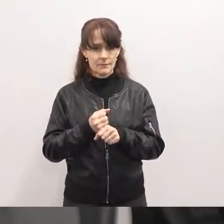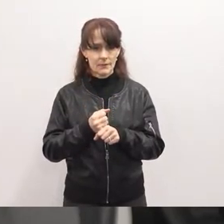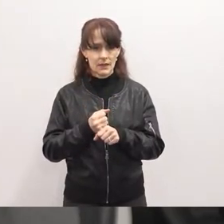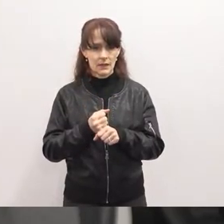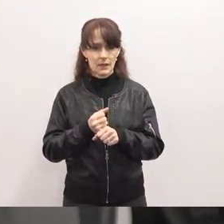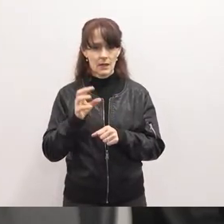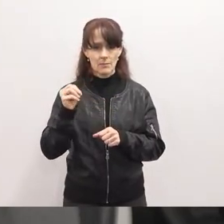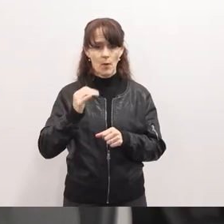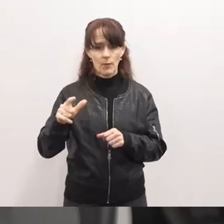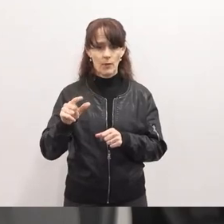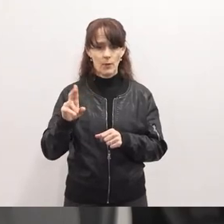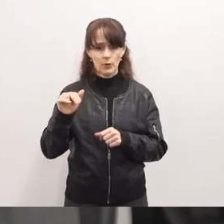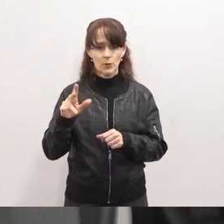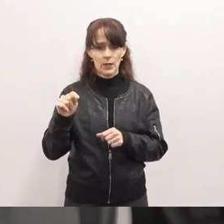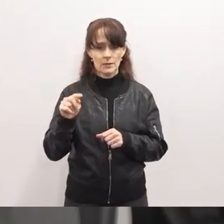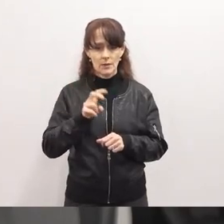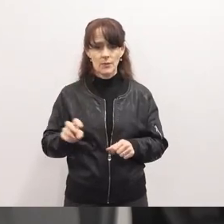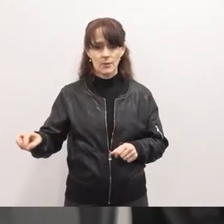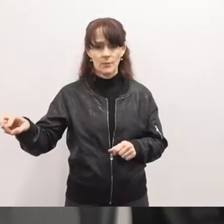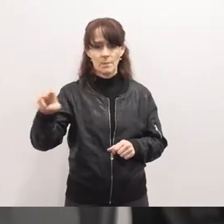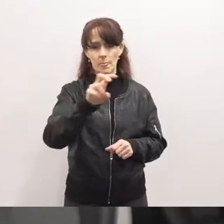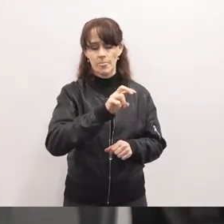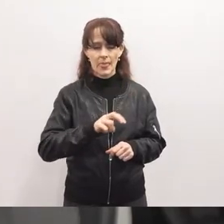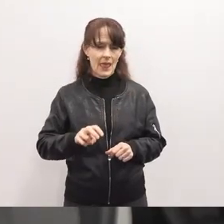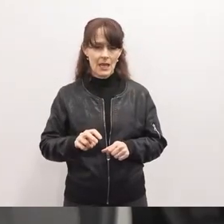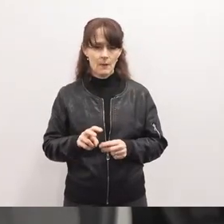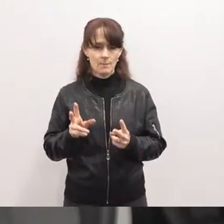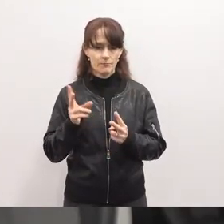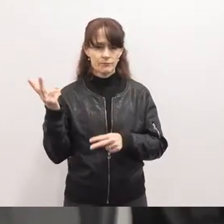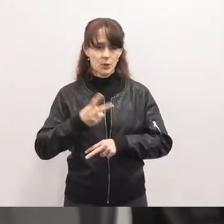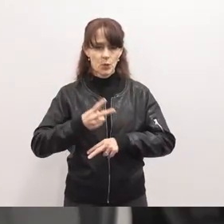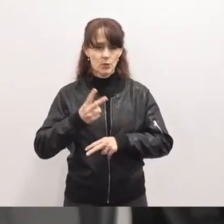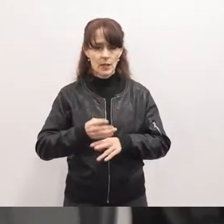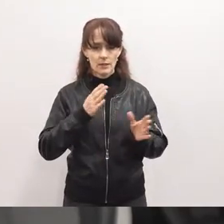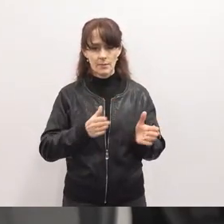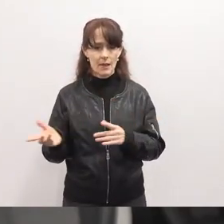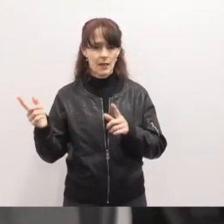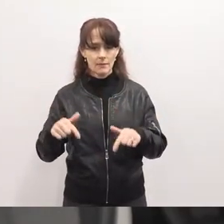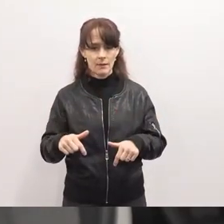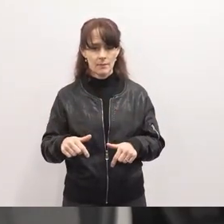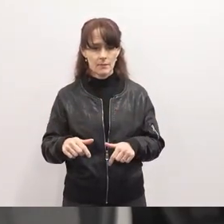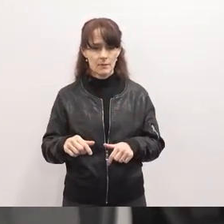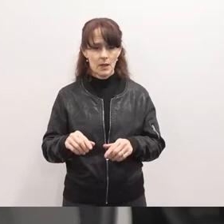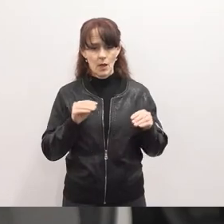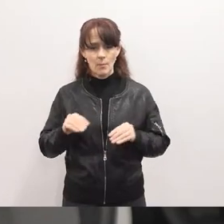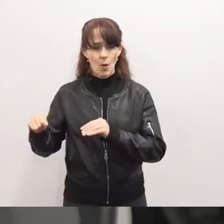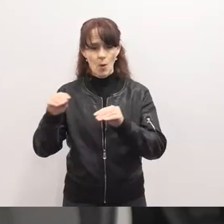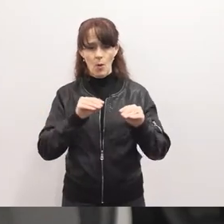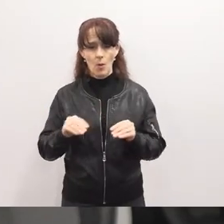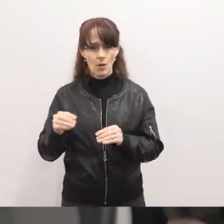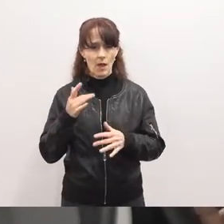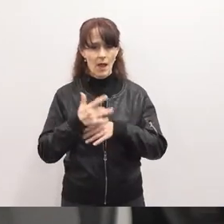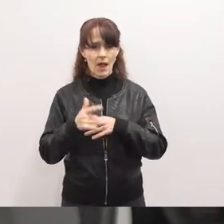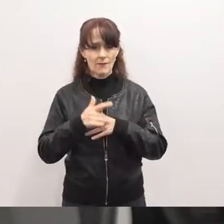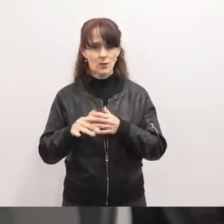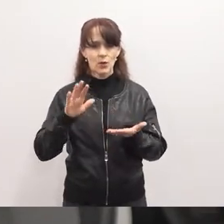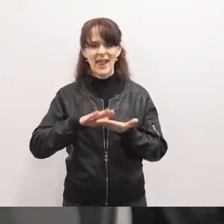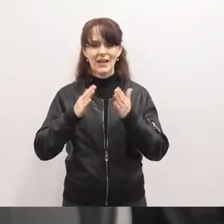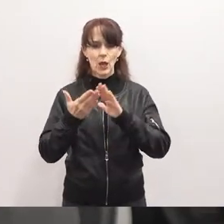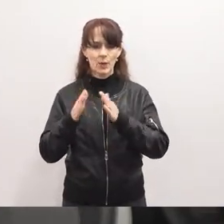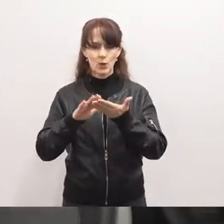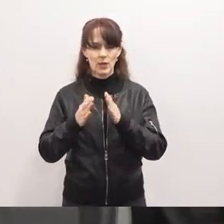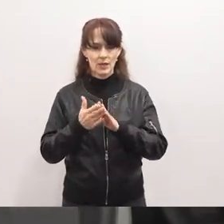mobile unit? That you have those 2 days that you plan on coming, make it a mobile unit and make it available to the